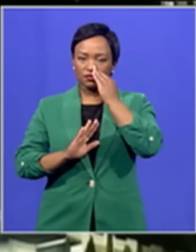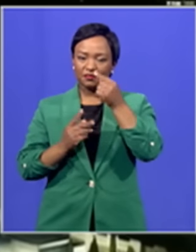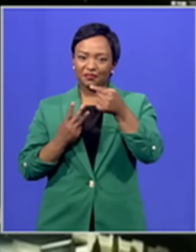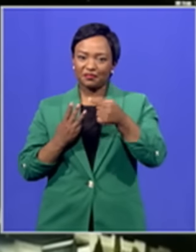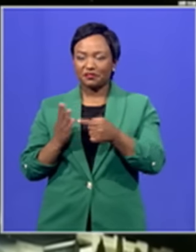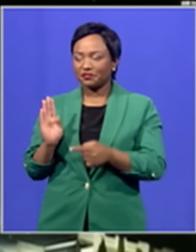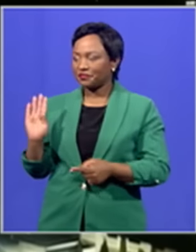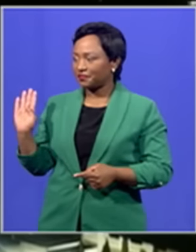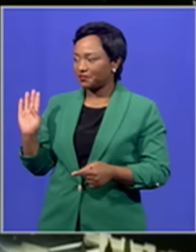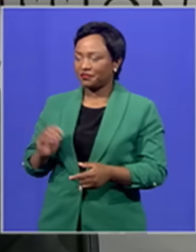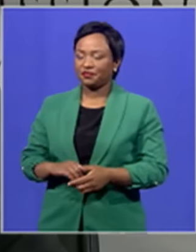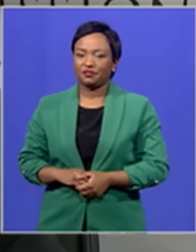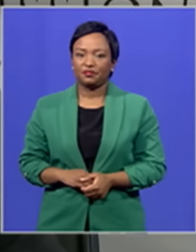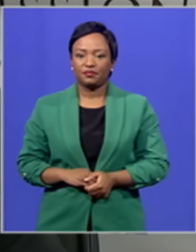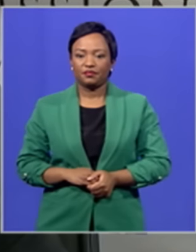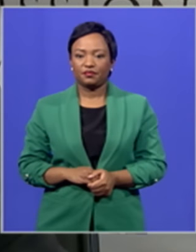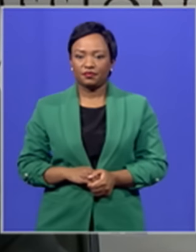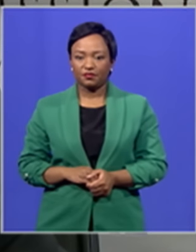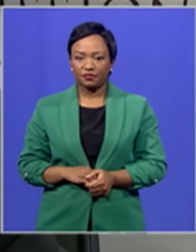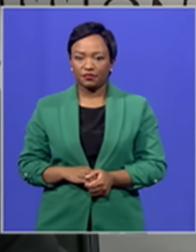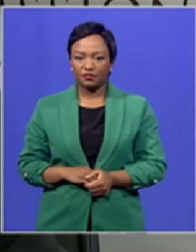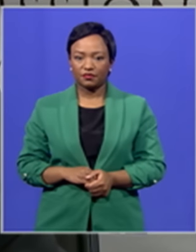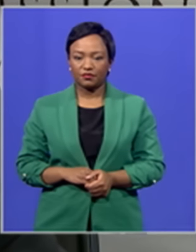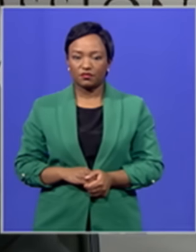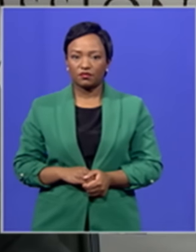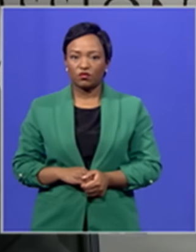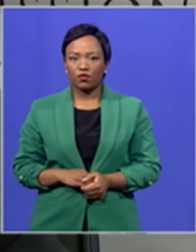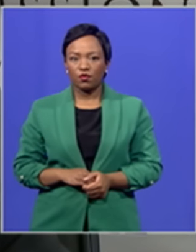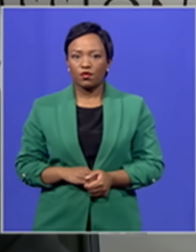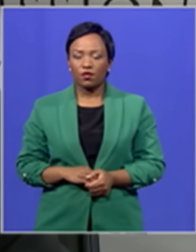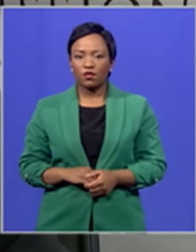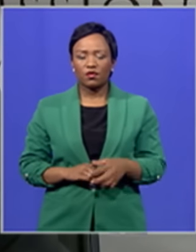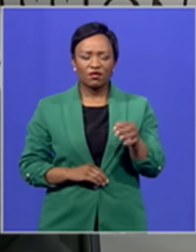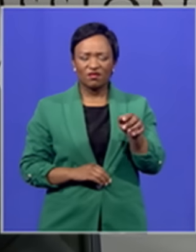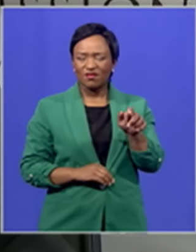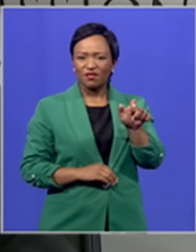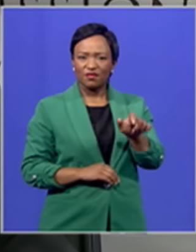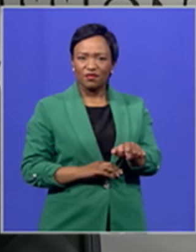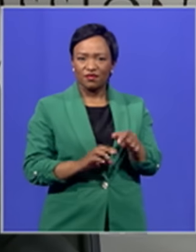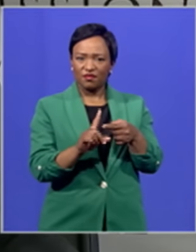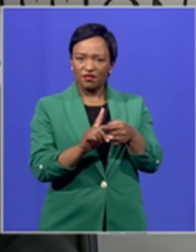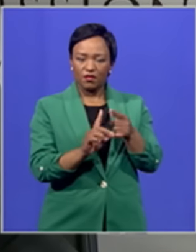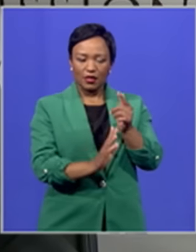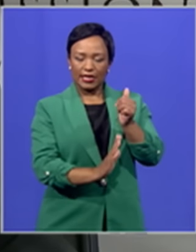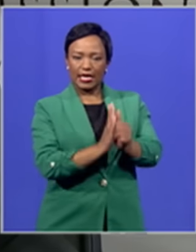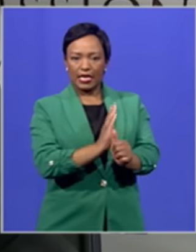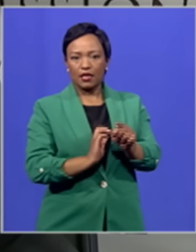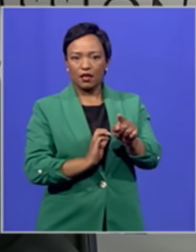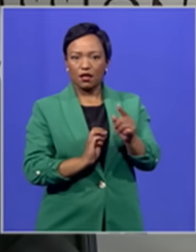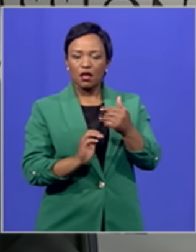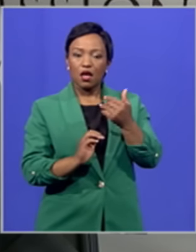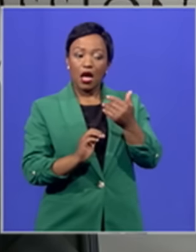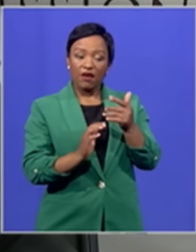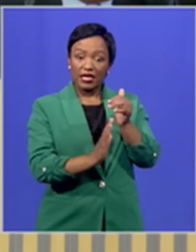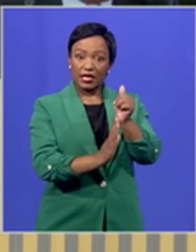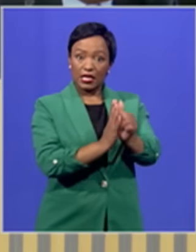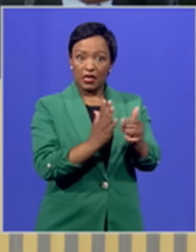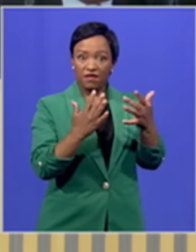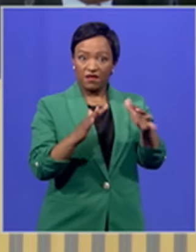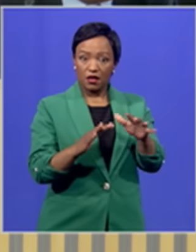tšeo. And then the next moment, this person, they killed him. And from the scene, they called Brigadier